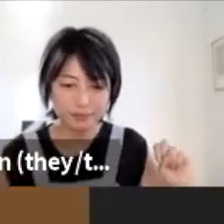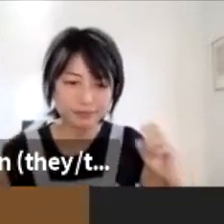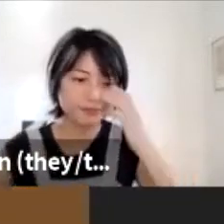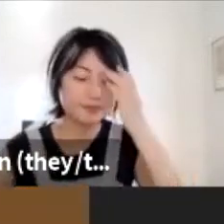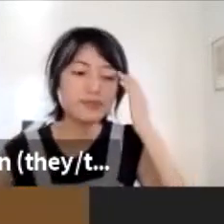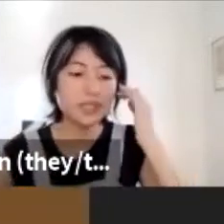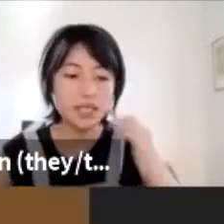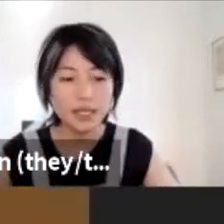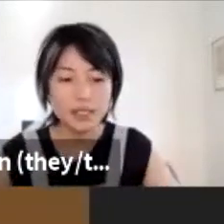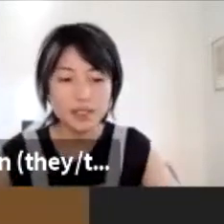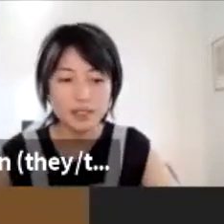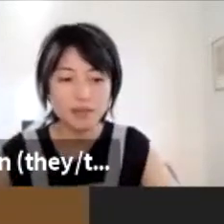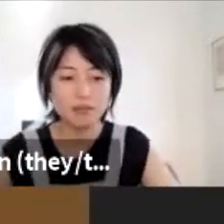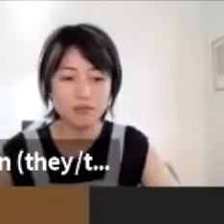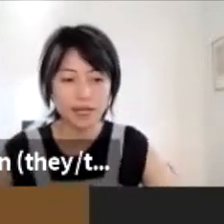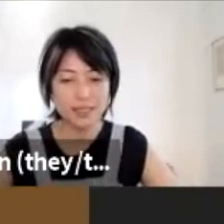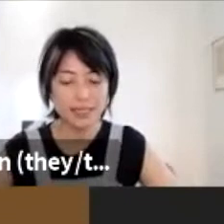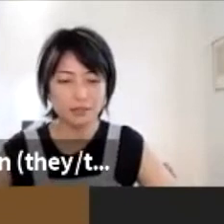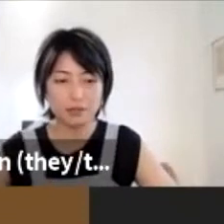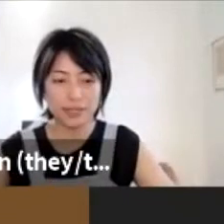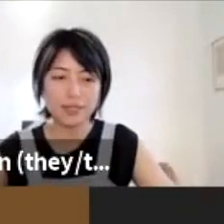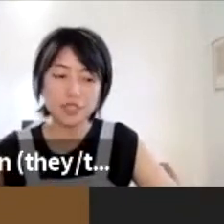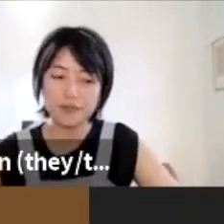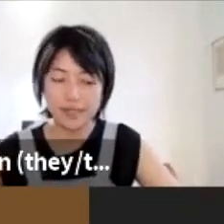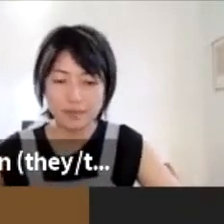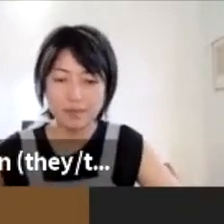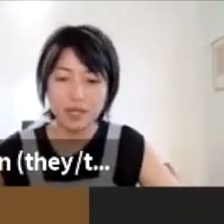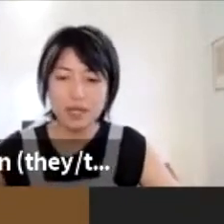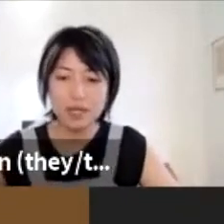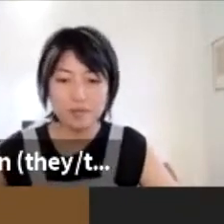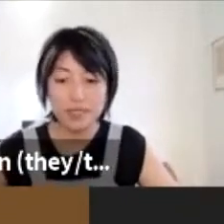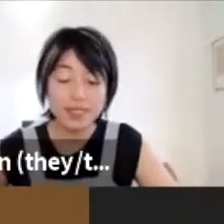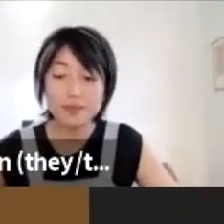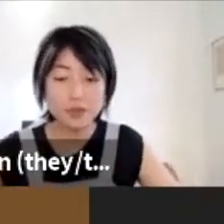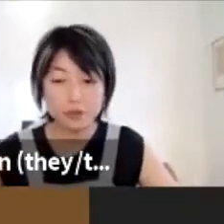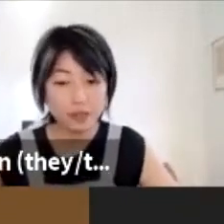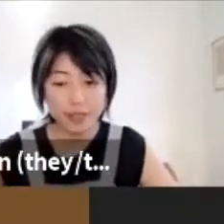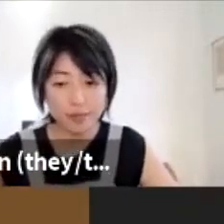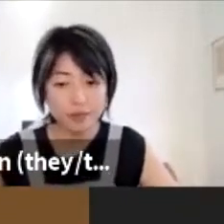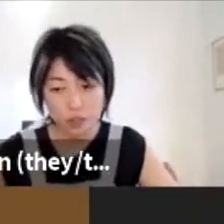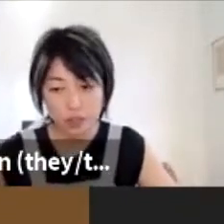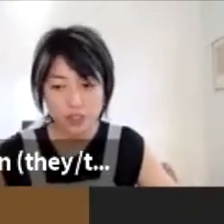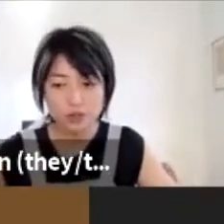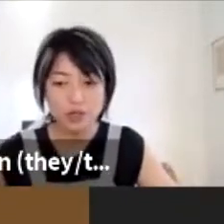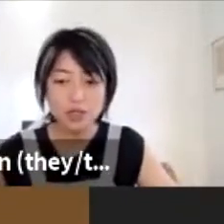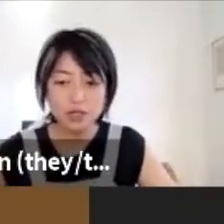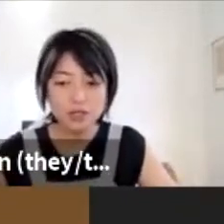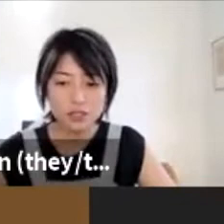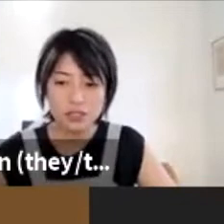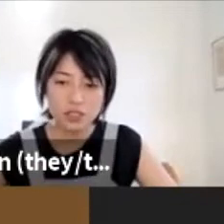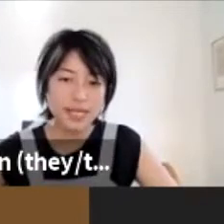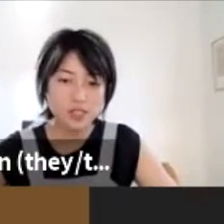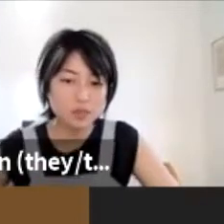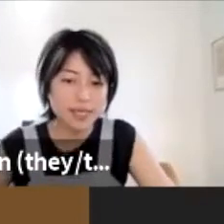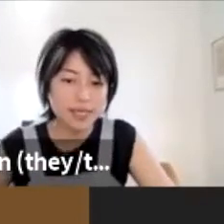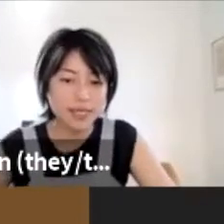anonymous and write down, like, give yourself a name. It doesn't have to be your real name if you don't want to.